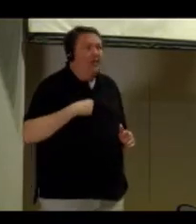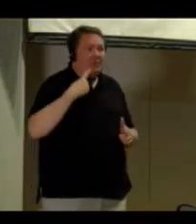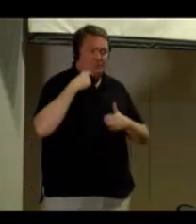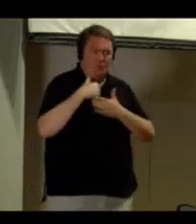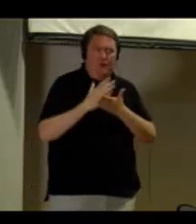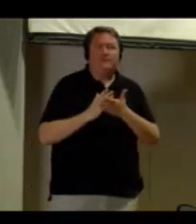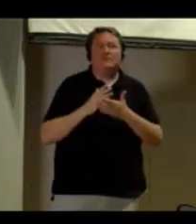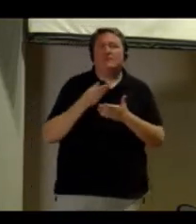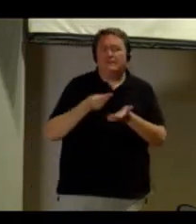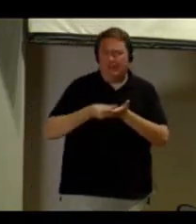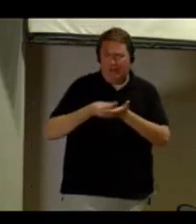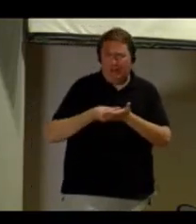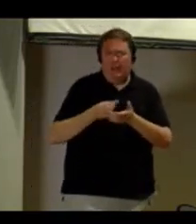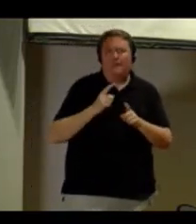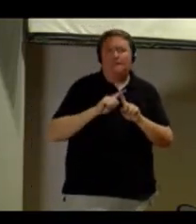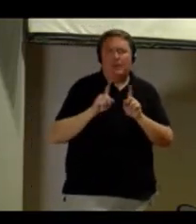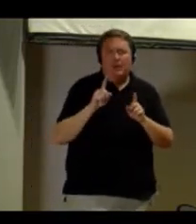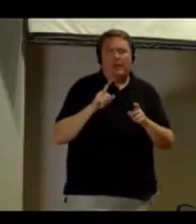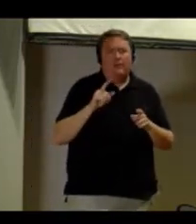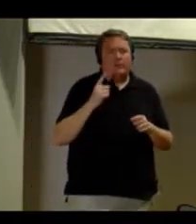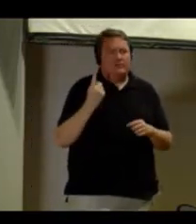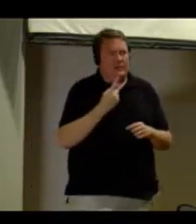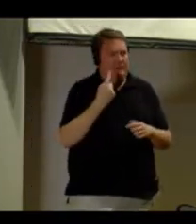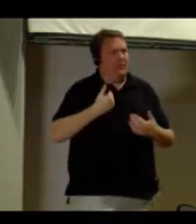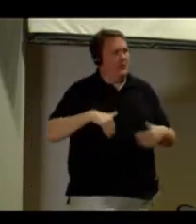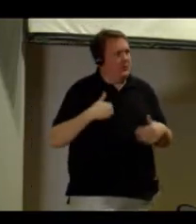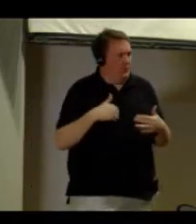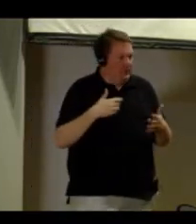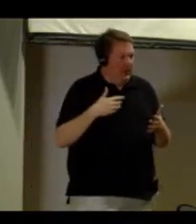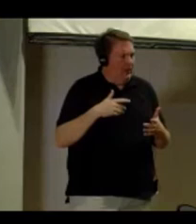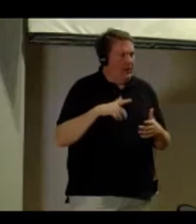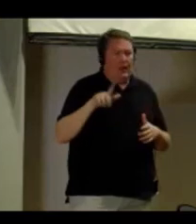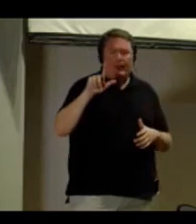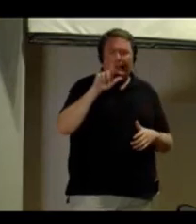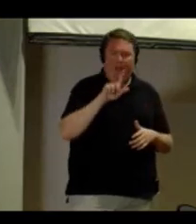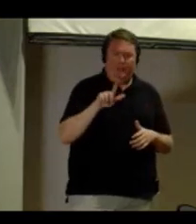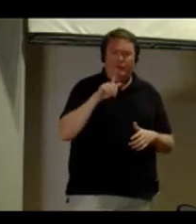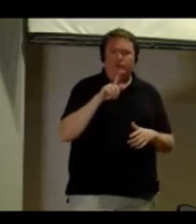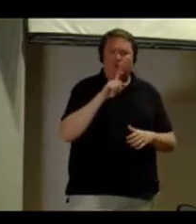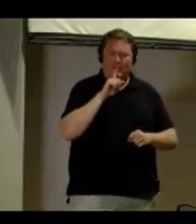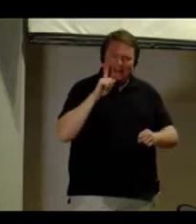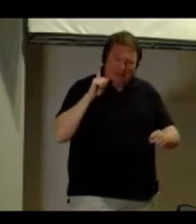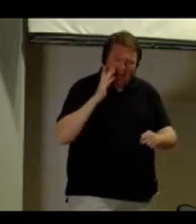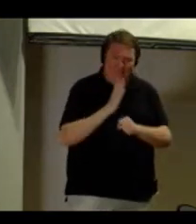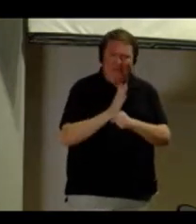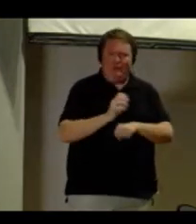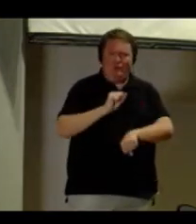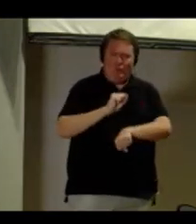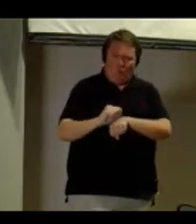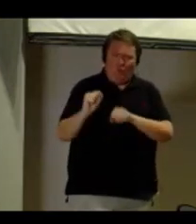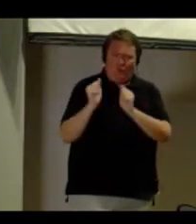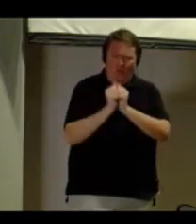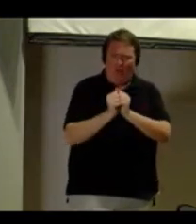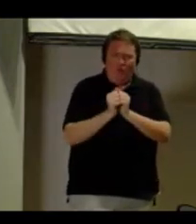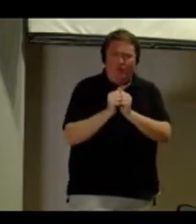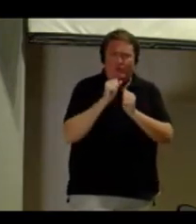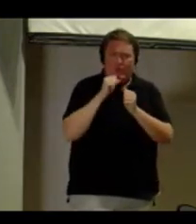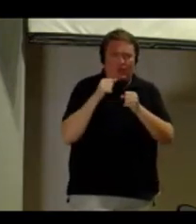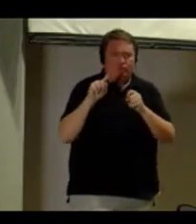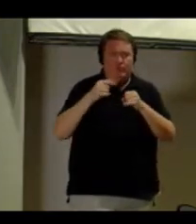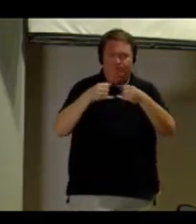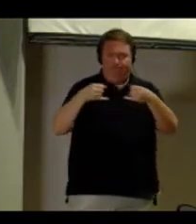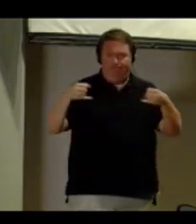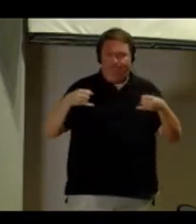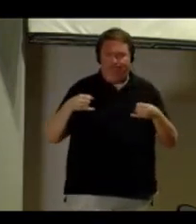but I think there's something quite profound about librarians' commitment to working with each other beyond the institutional walls, which I think